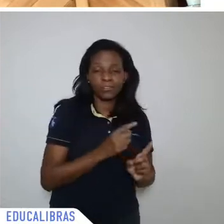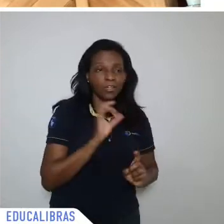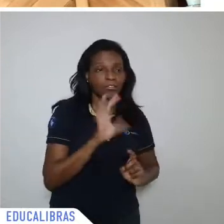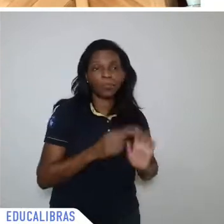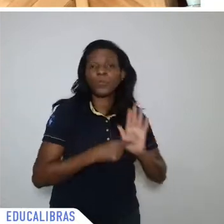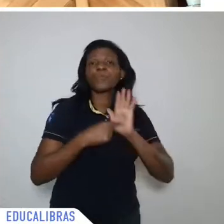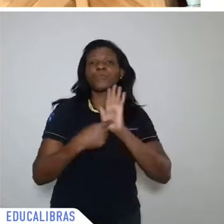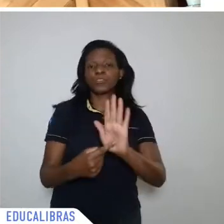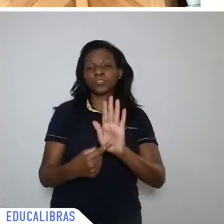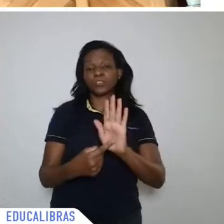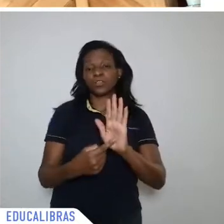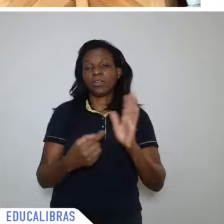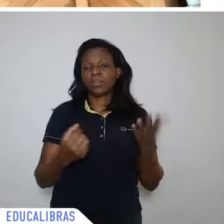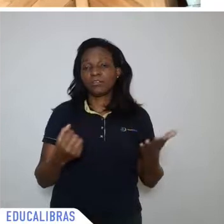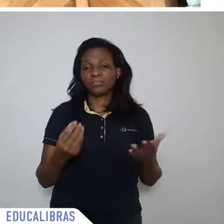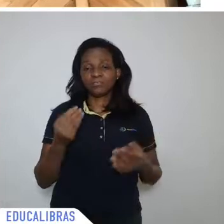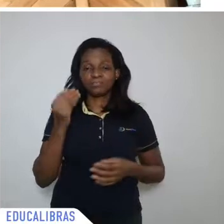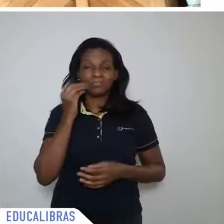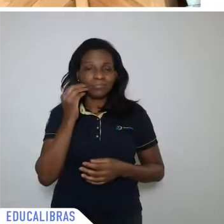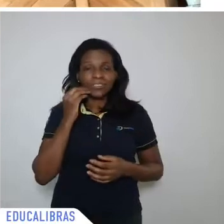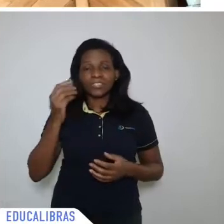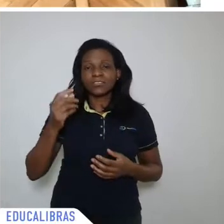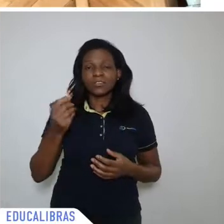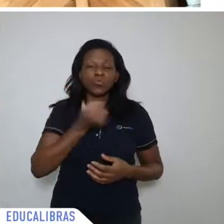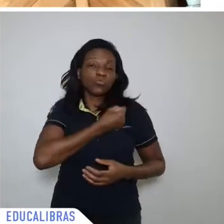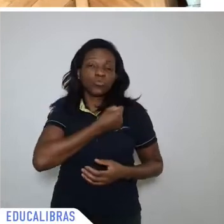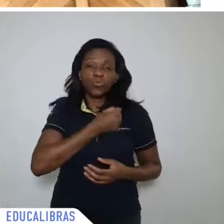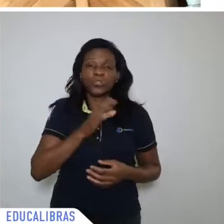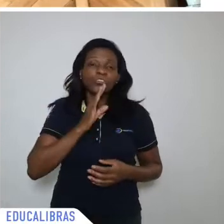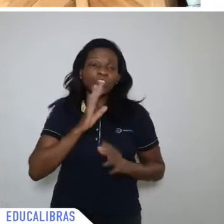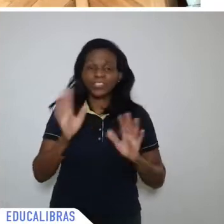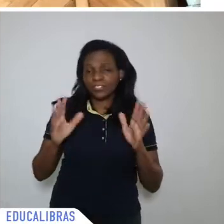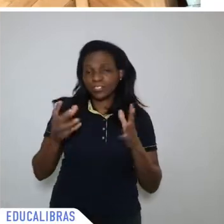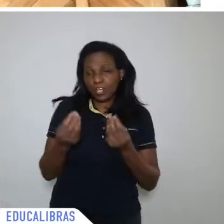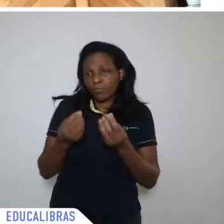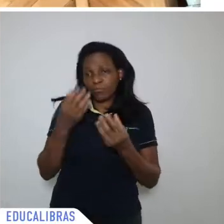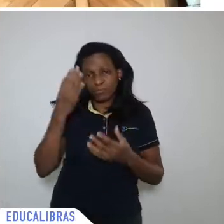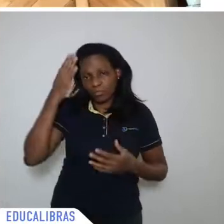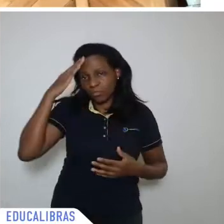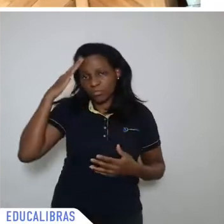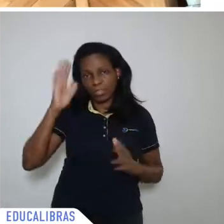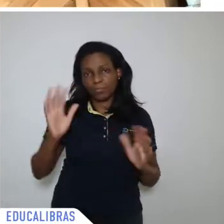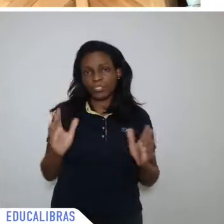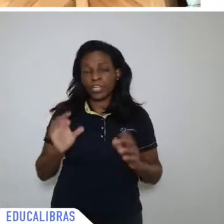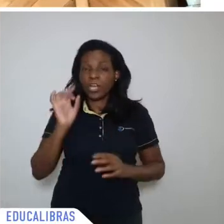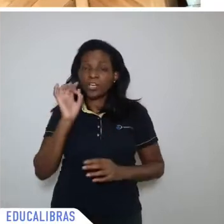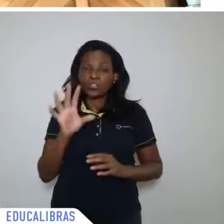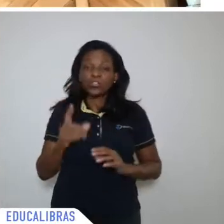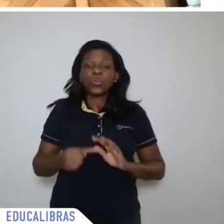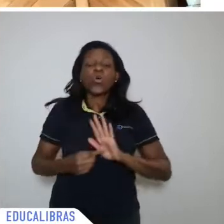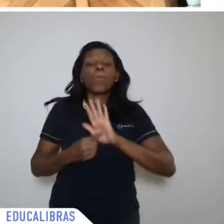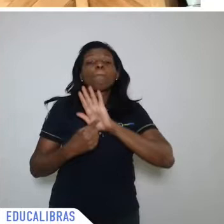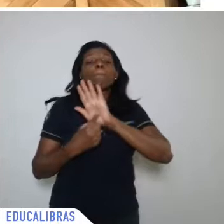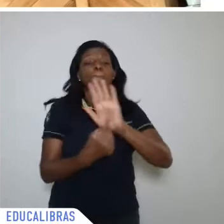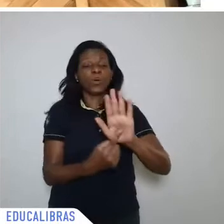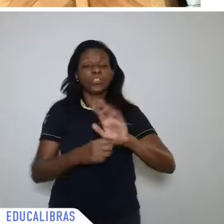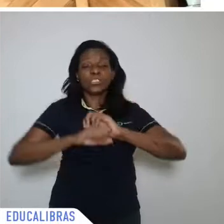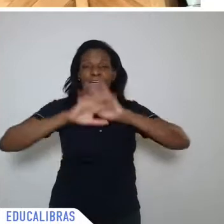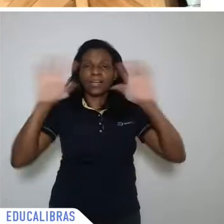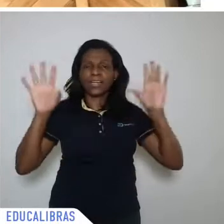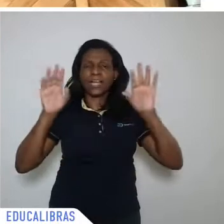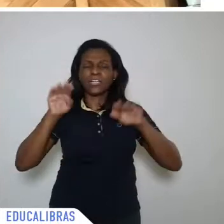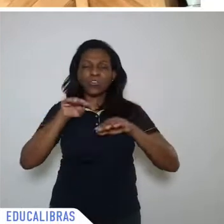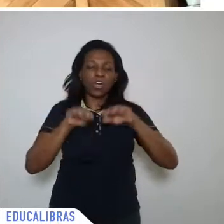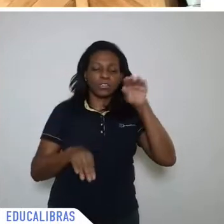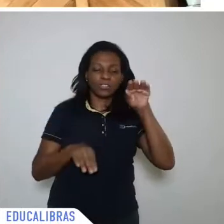what is available in the census just to prove the data that we receive, but we need to work on this data to